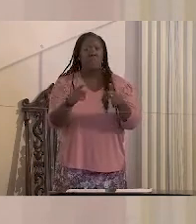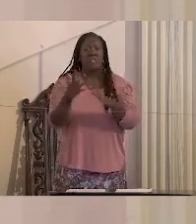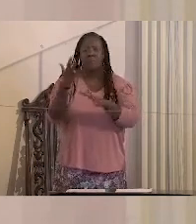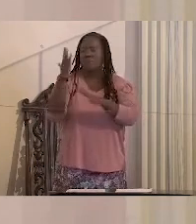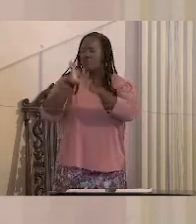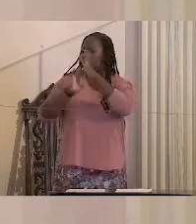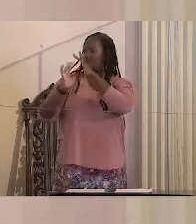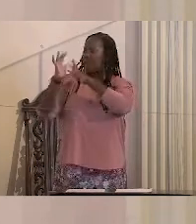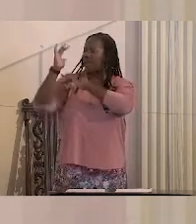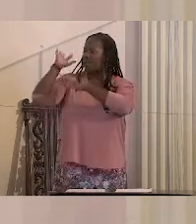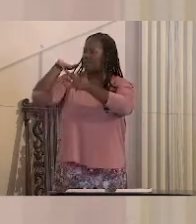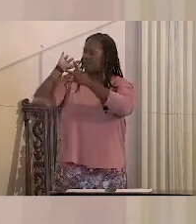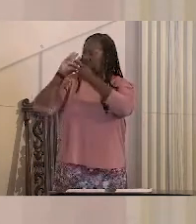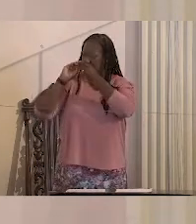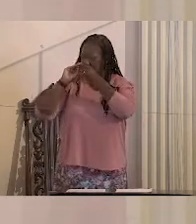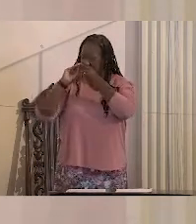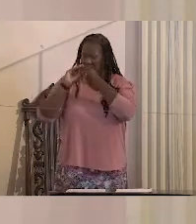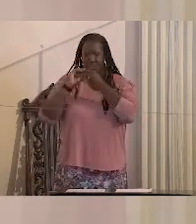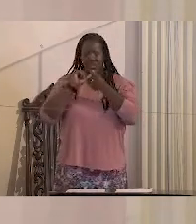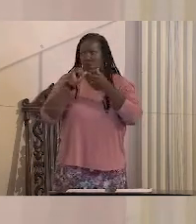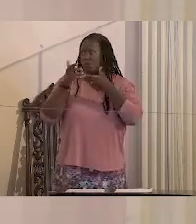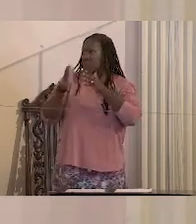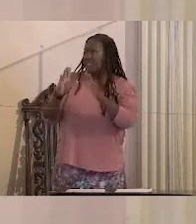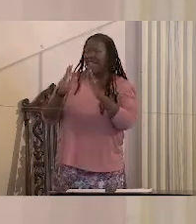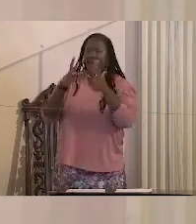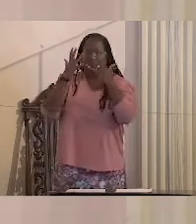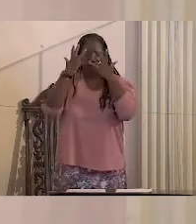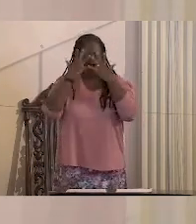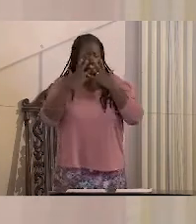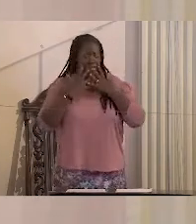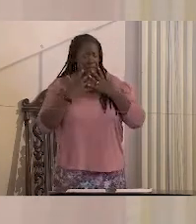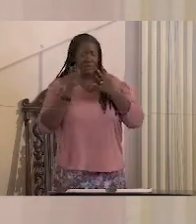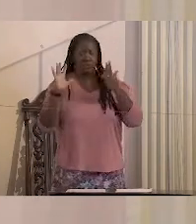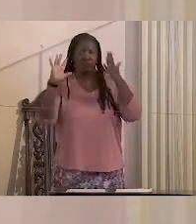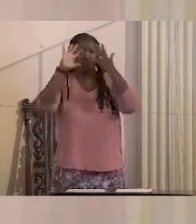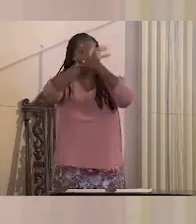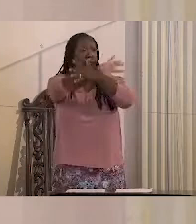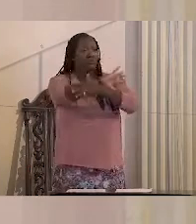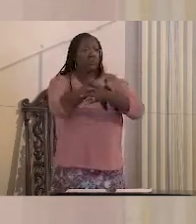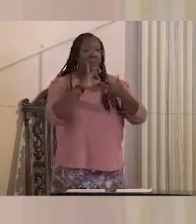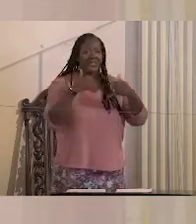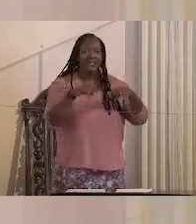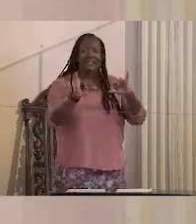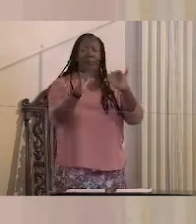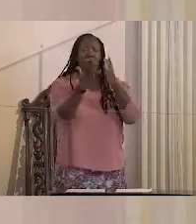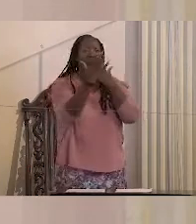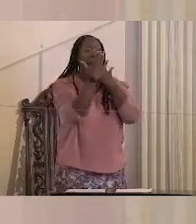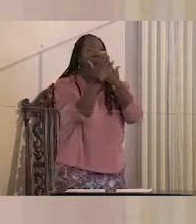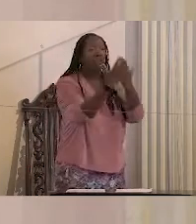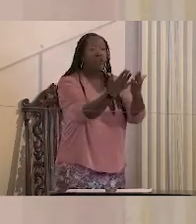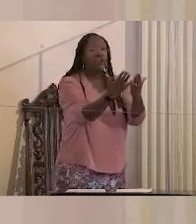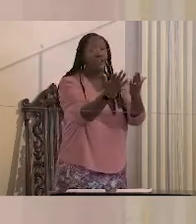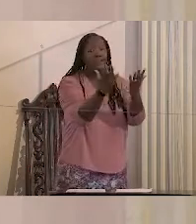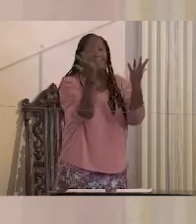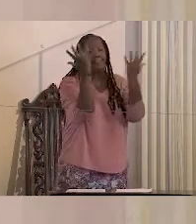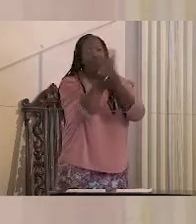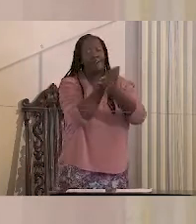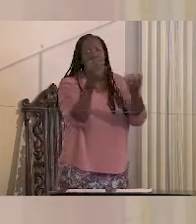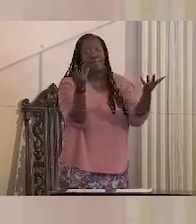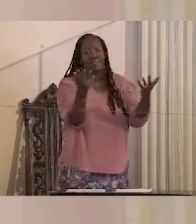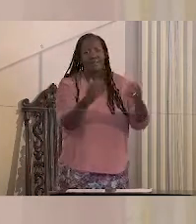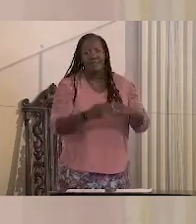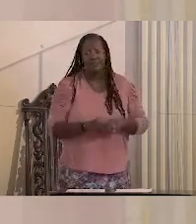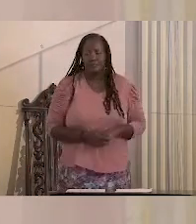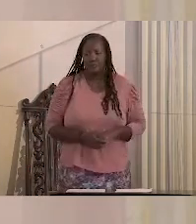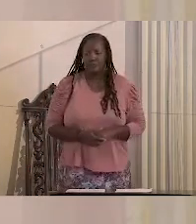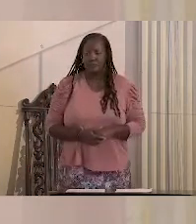Let not bereavement blind me to what is still good and lovely. Let me